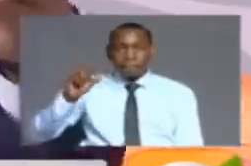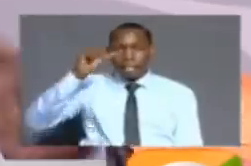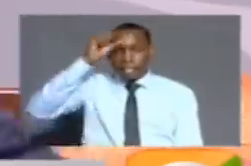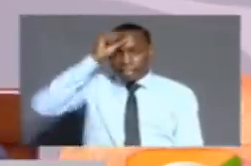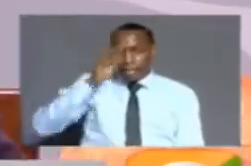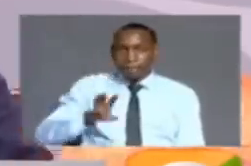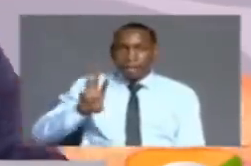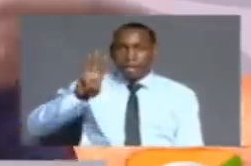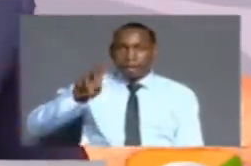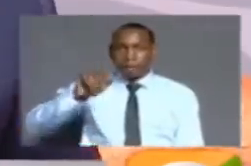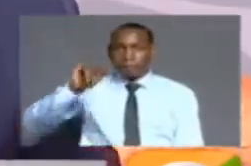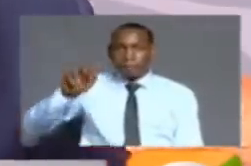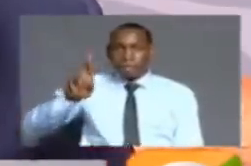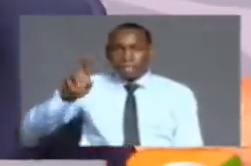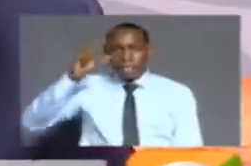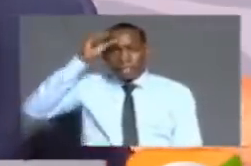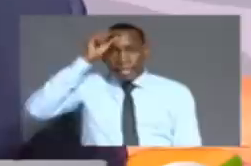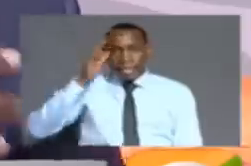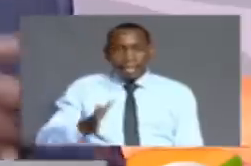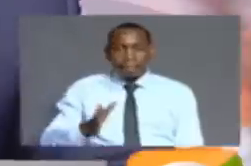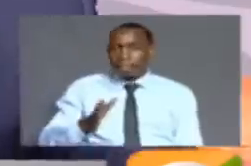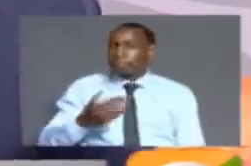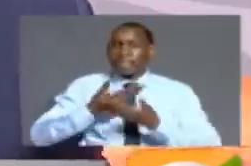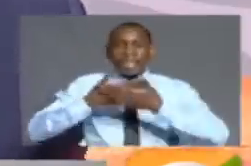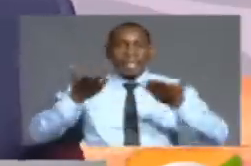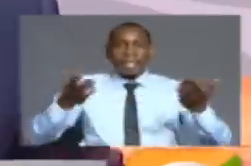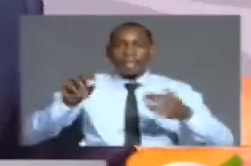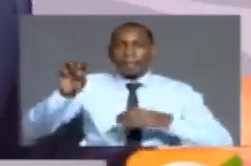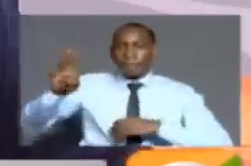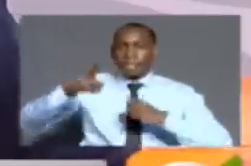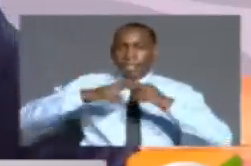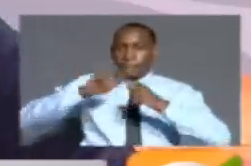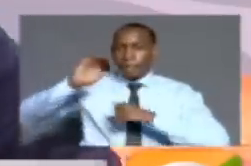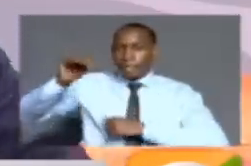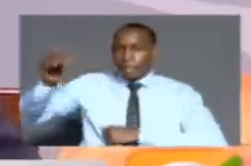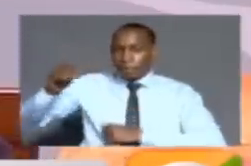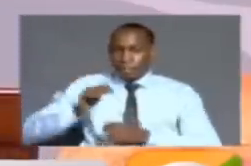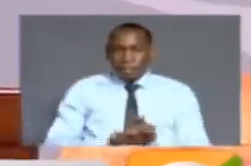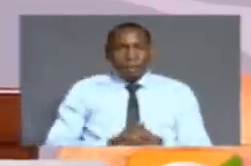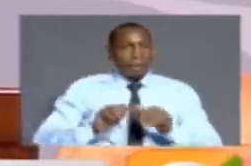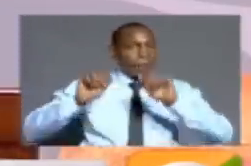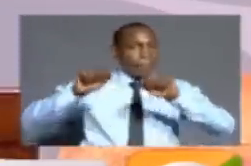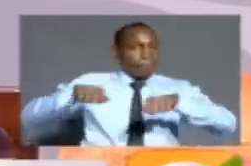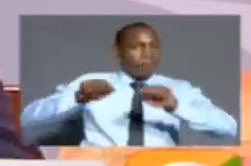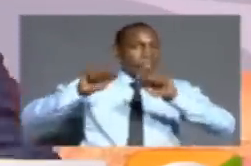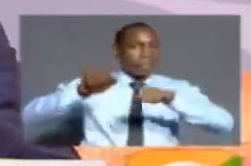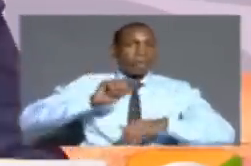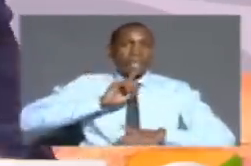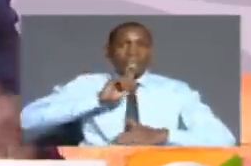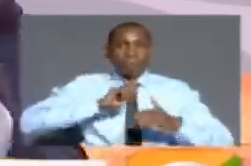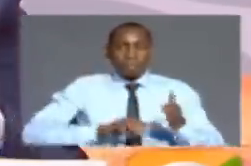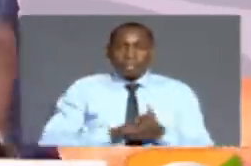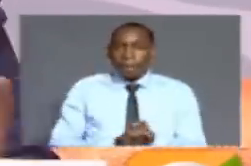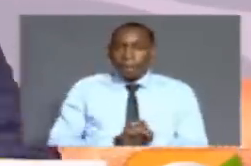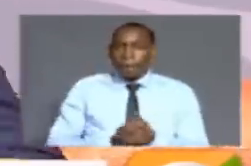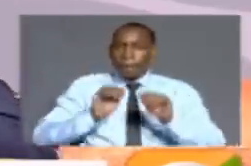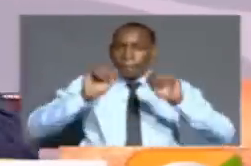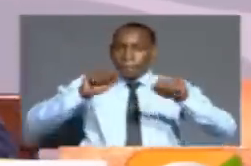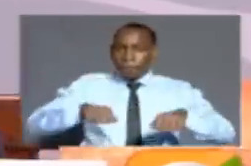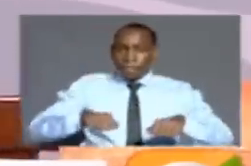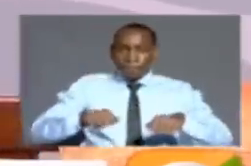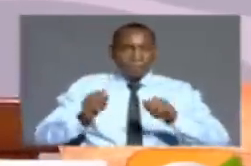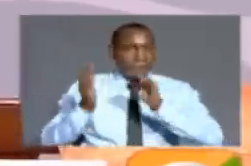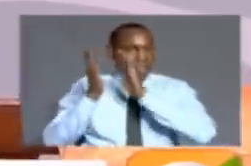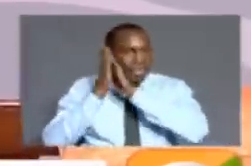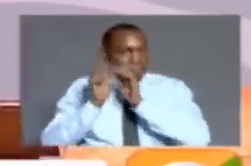from Wajir, a governor from, any of the 47 counties, he is going to say he is going to be able to go and sleep